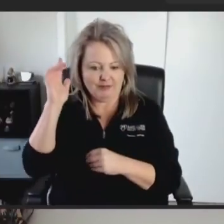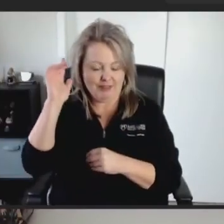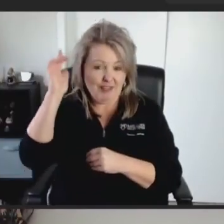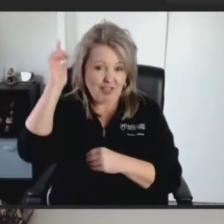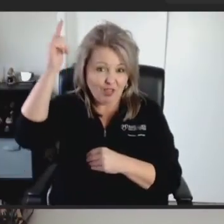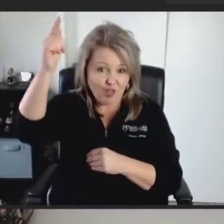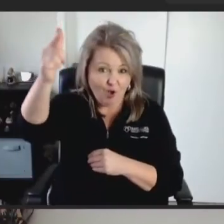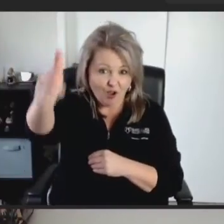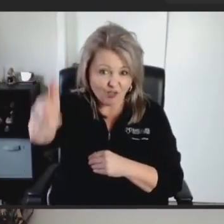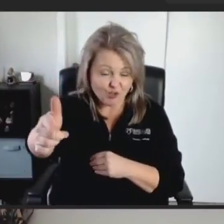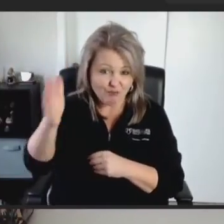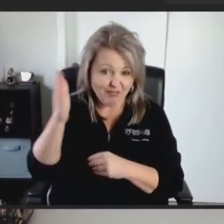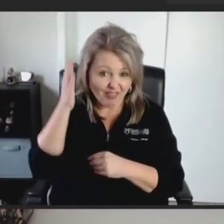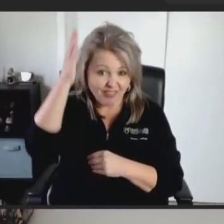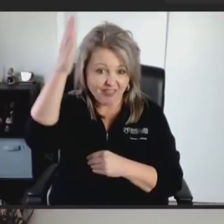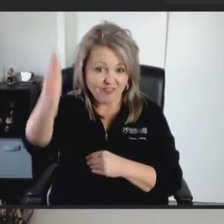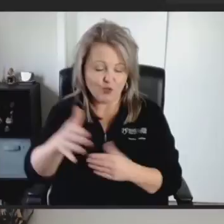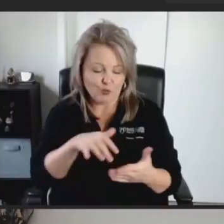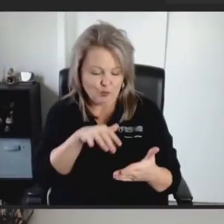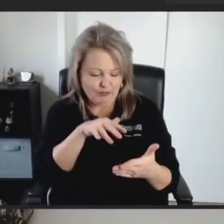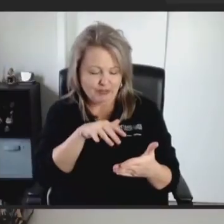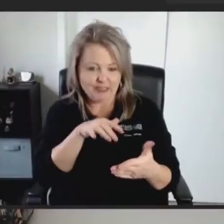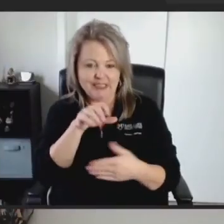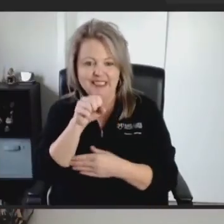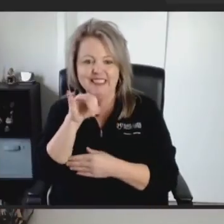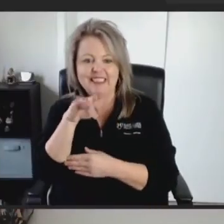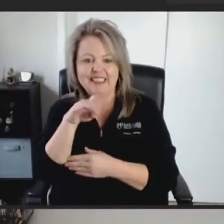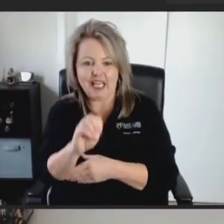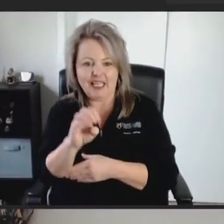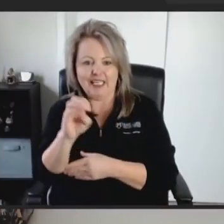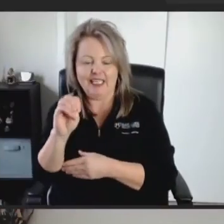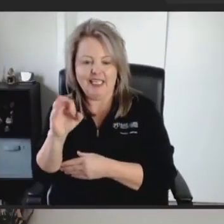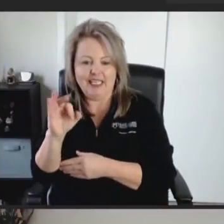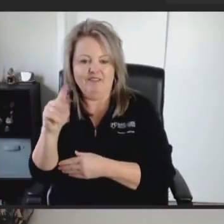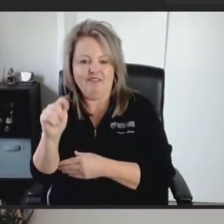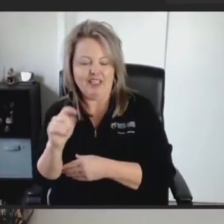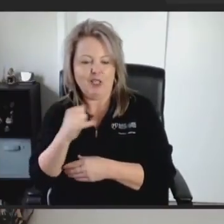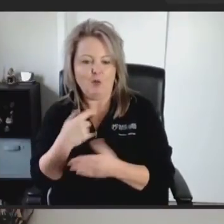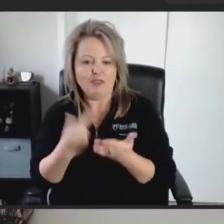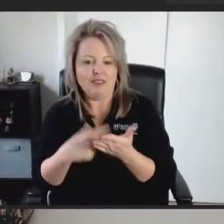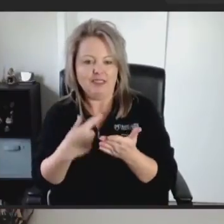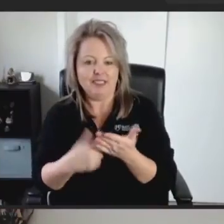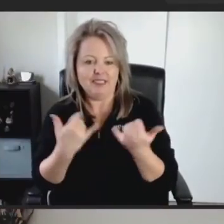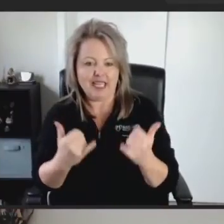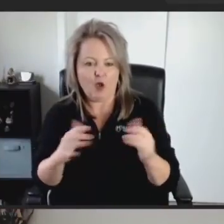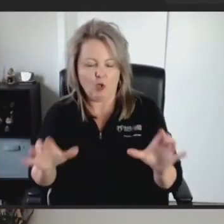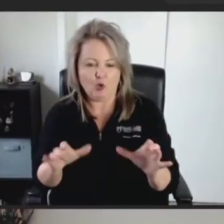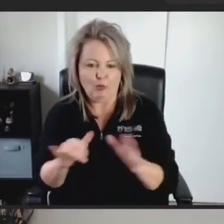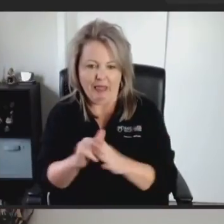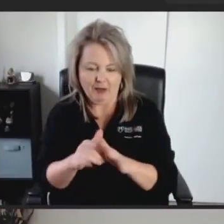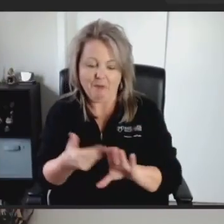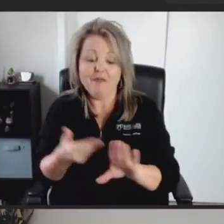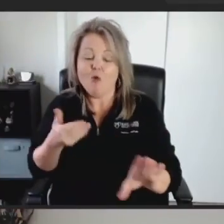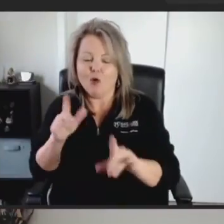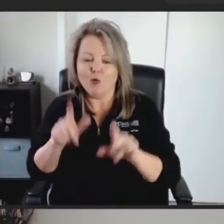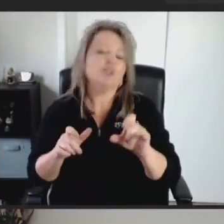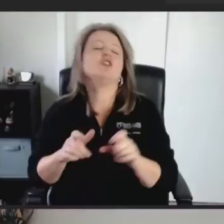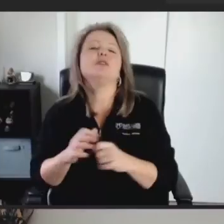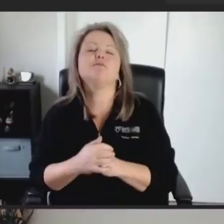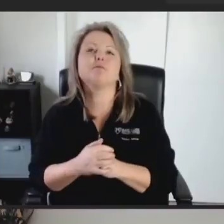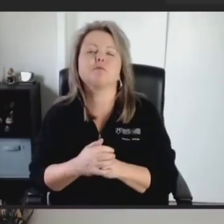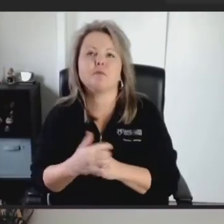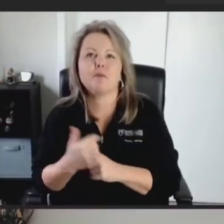This was only studied for 3 months, so I'll address that now and do that proactively. I've been involved